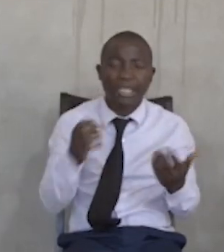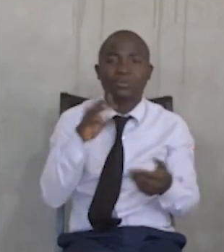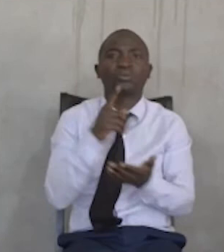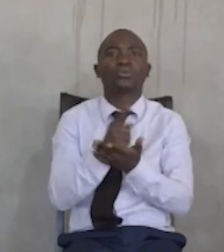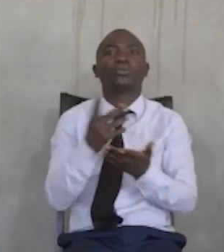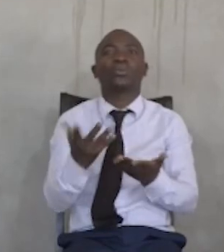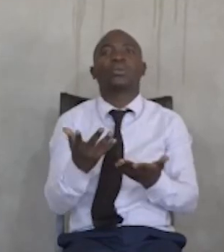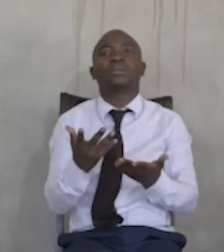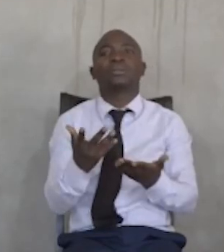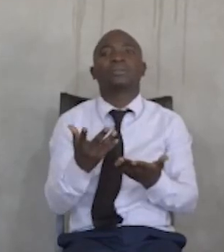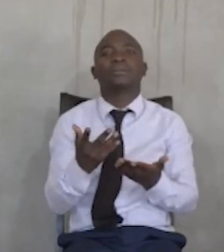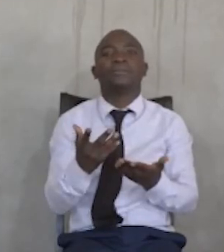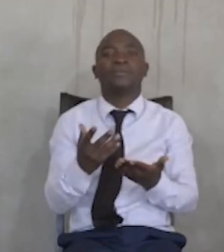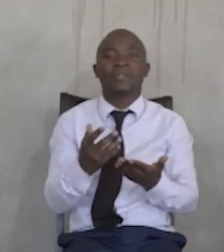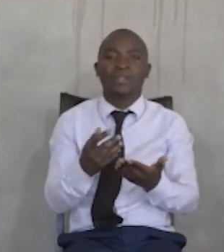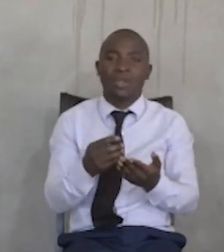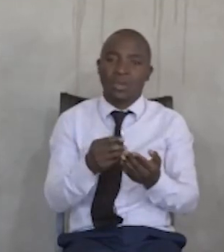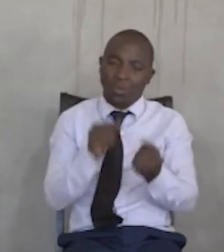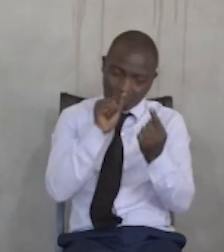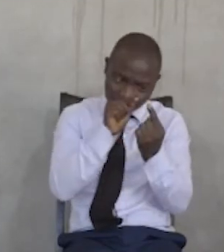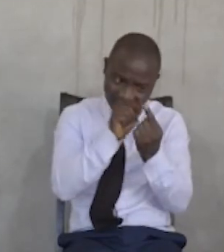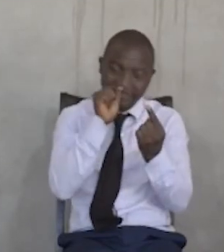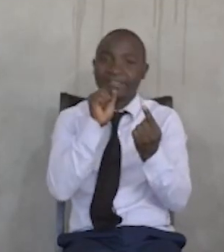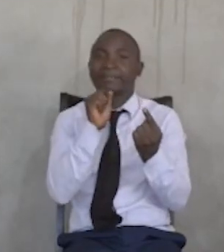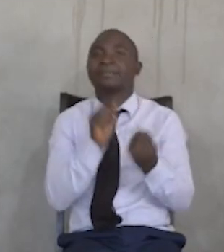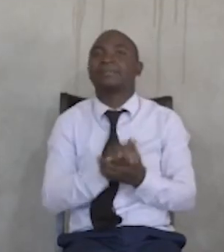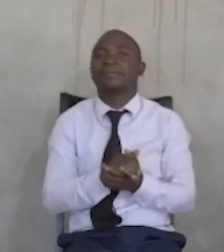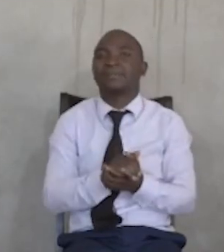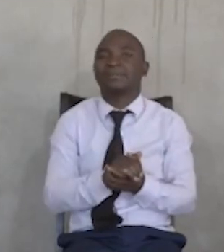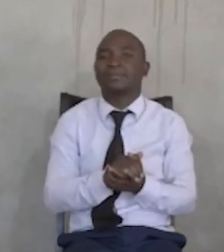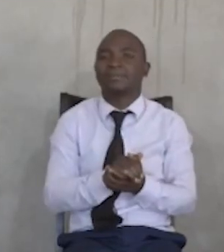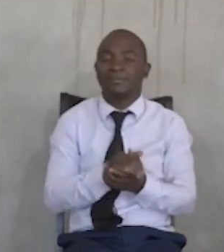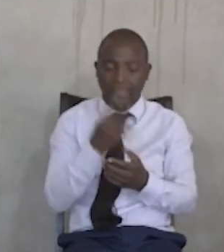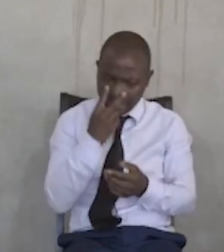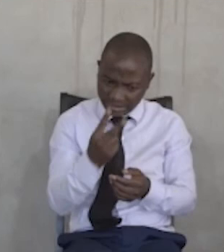to actually confirm that the child has got